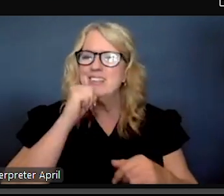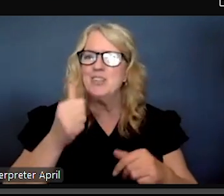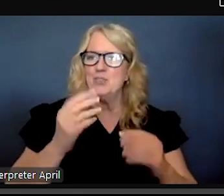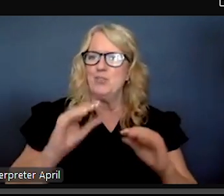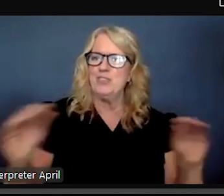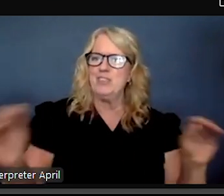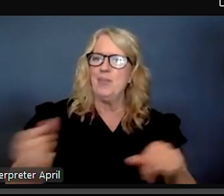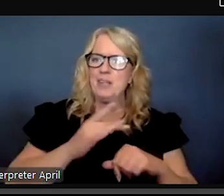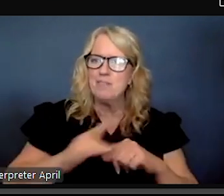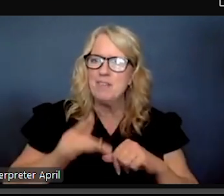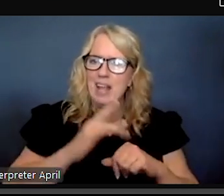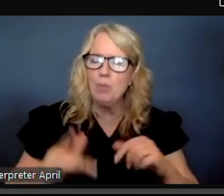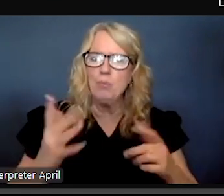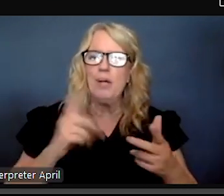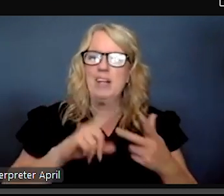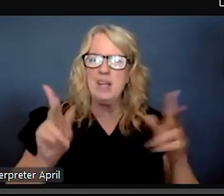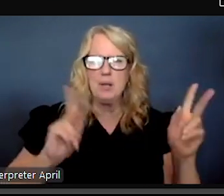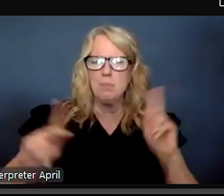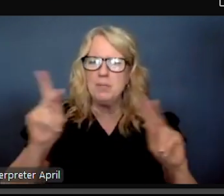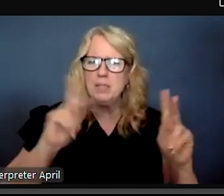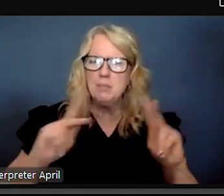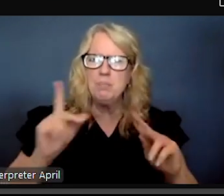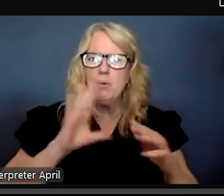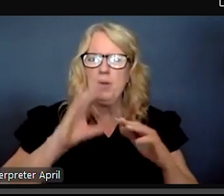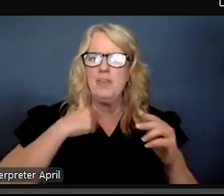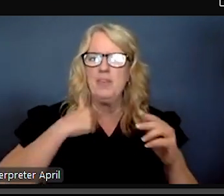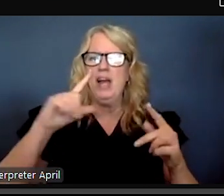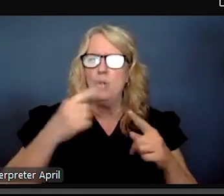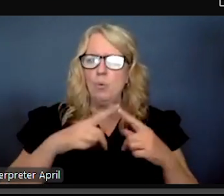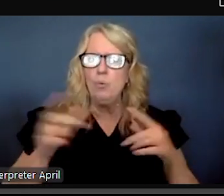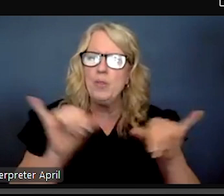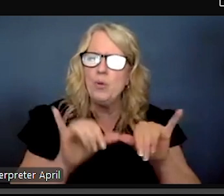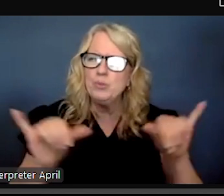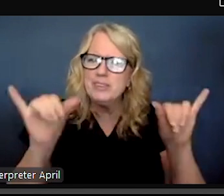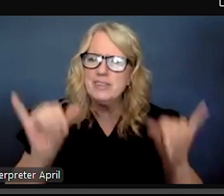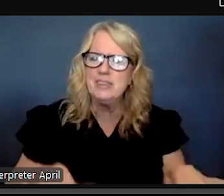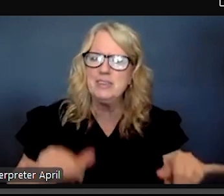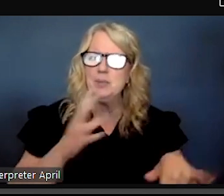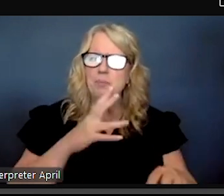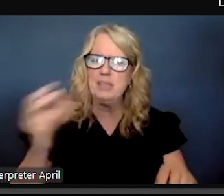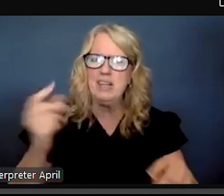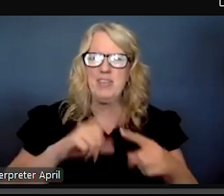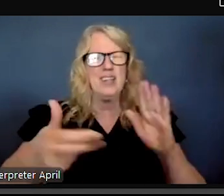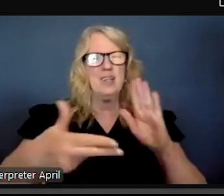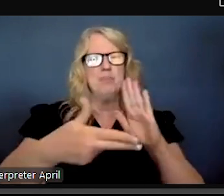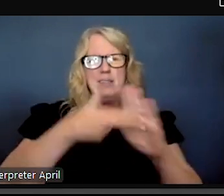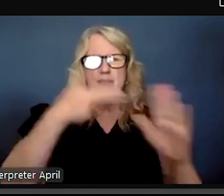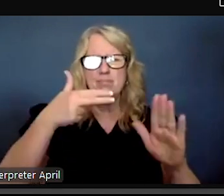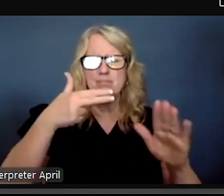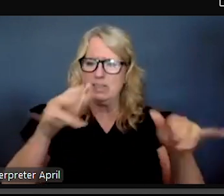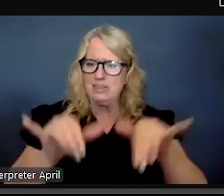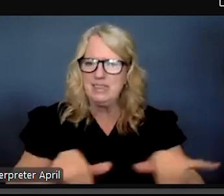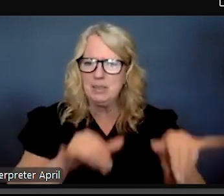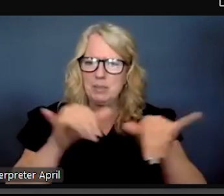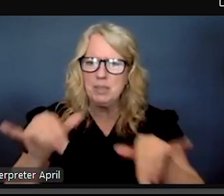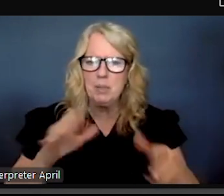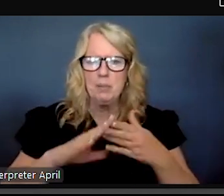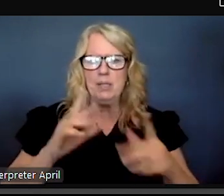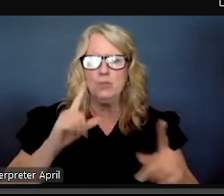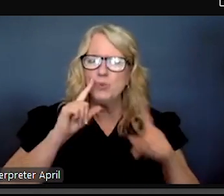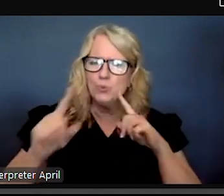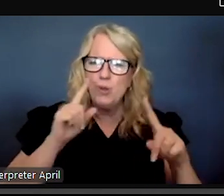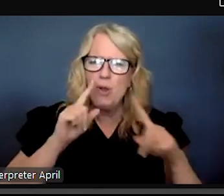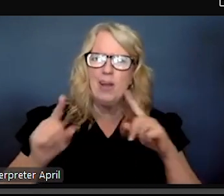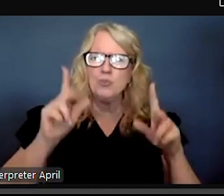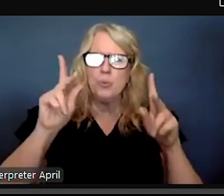available, and too often people are coming into contact with systems that can be very stigmatizing. And so being able to talk to someone